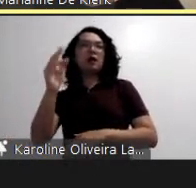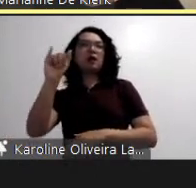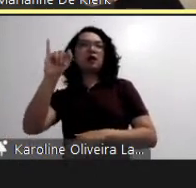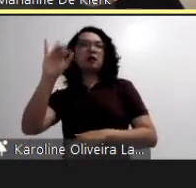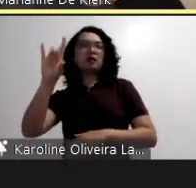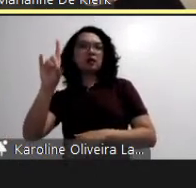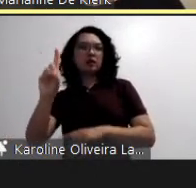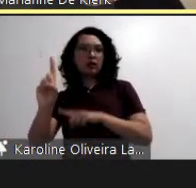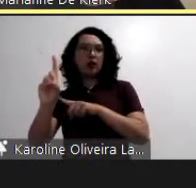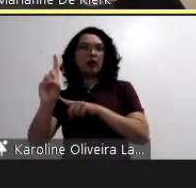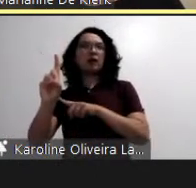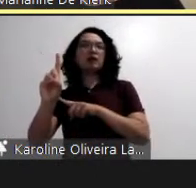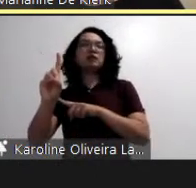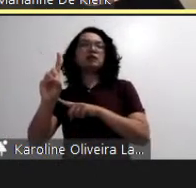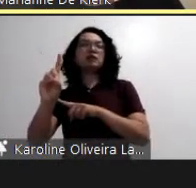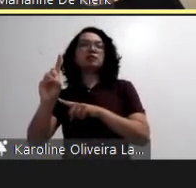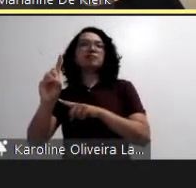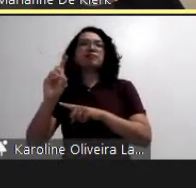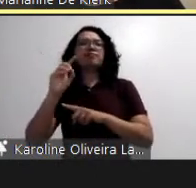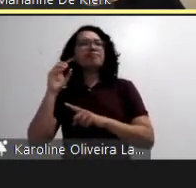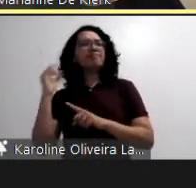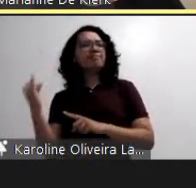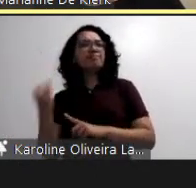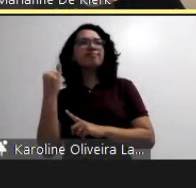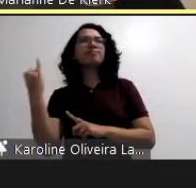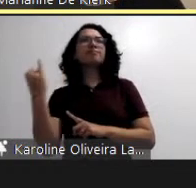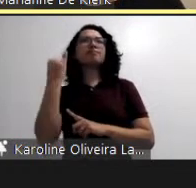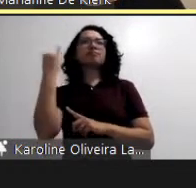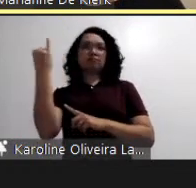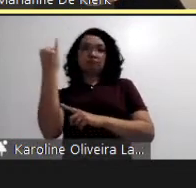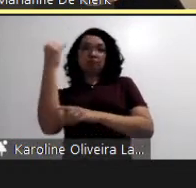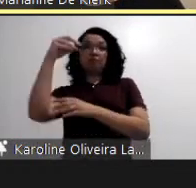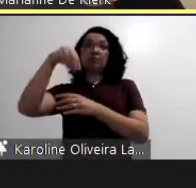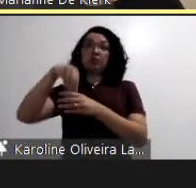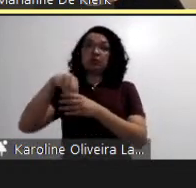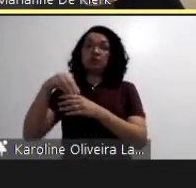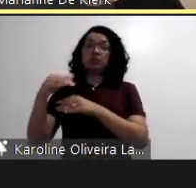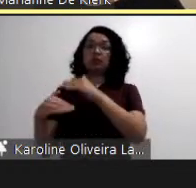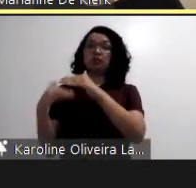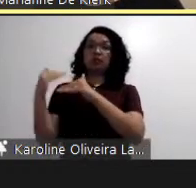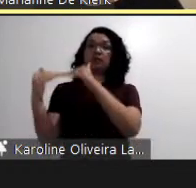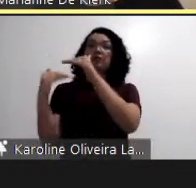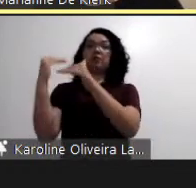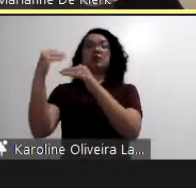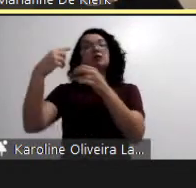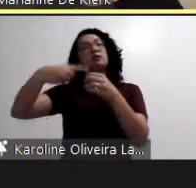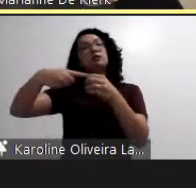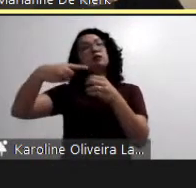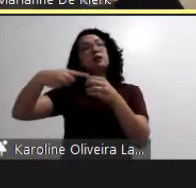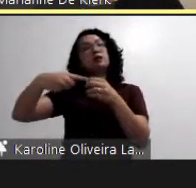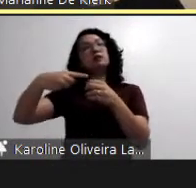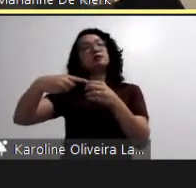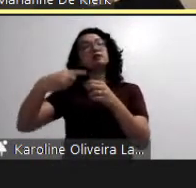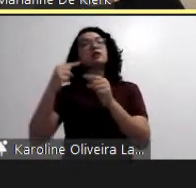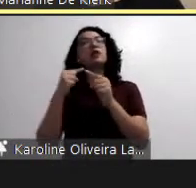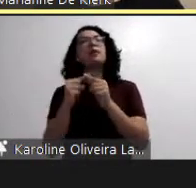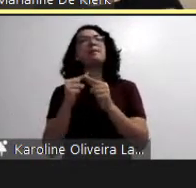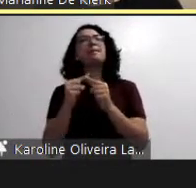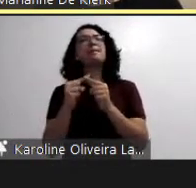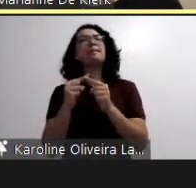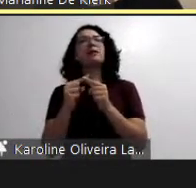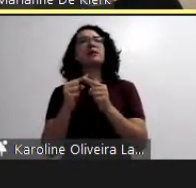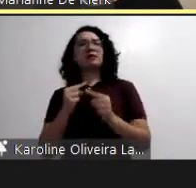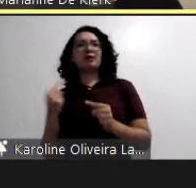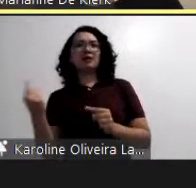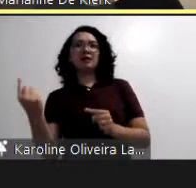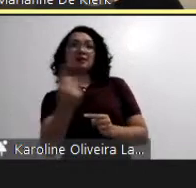policies. Cities used modern zoning to divide cities into different zones where Black people,